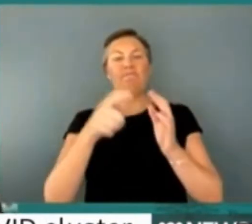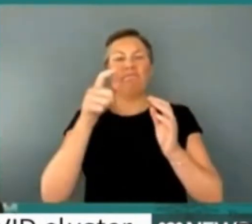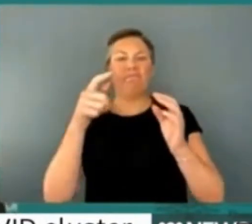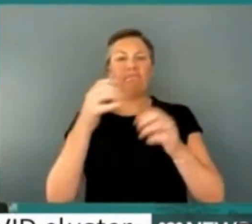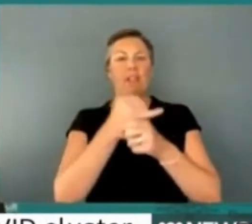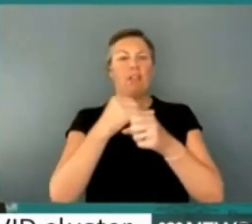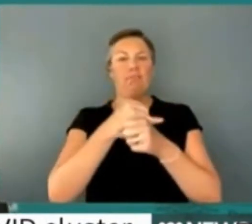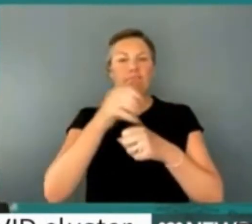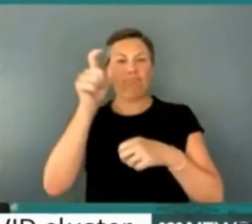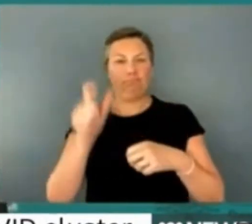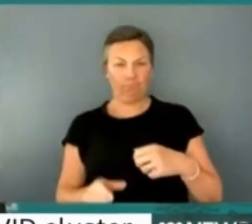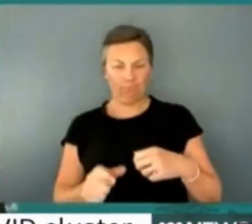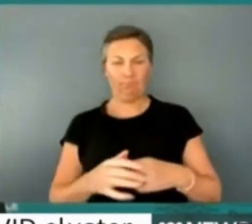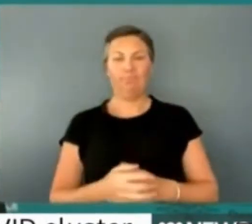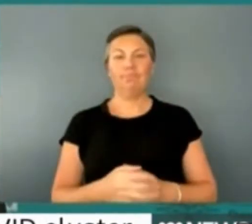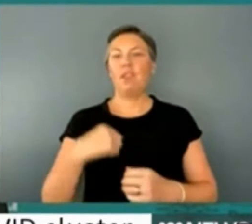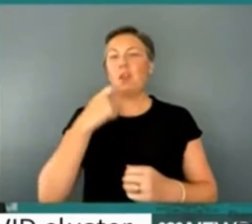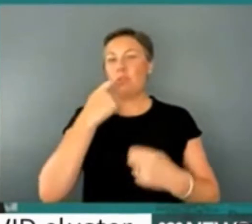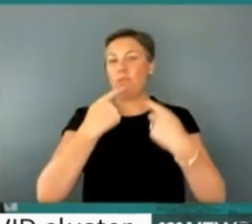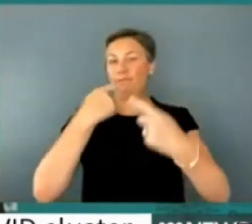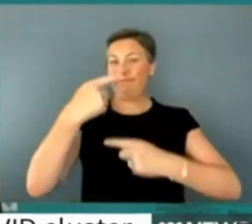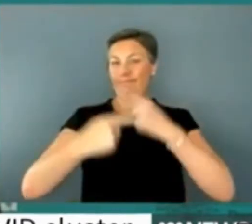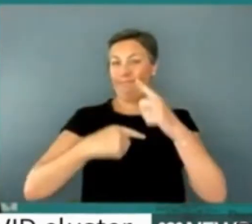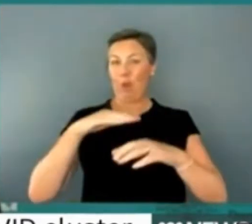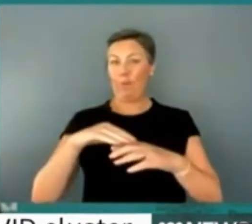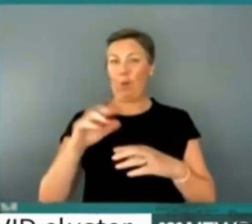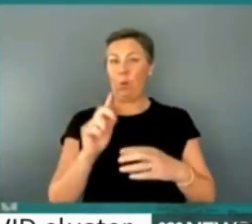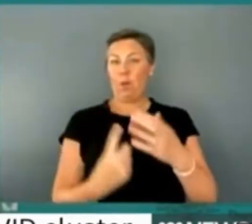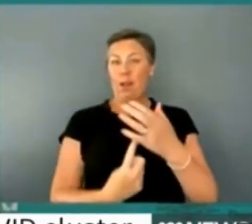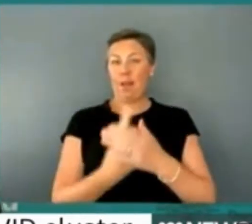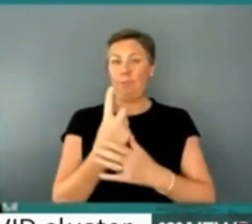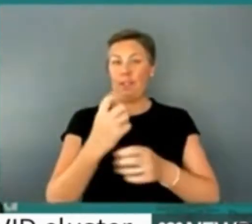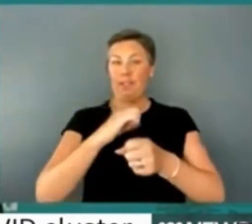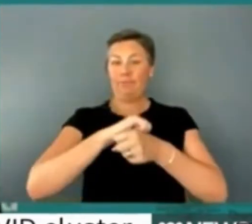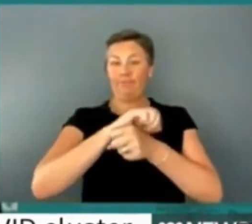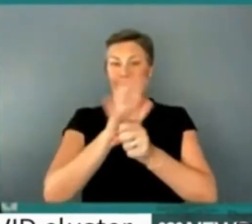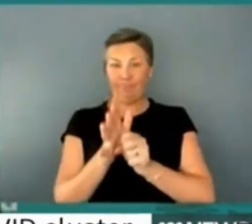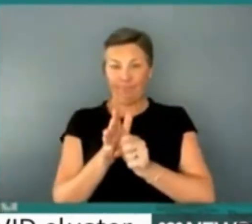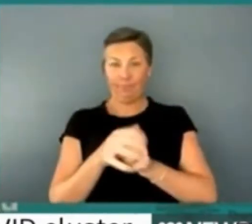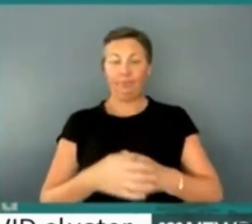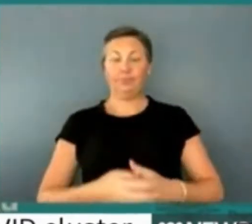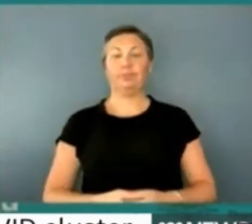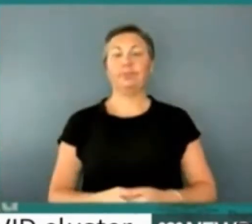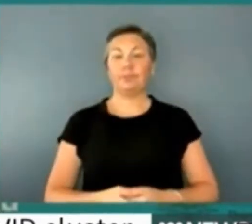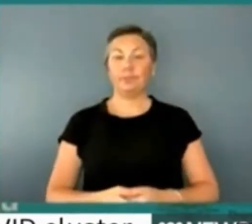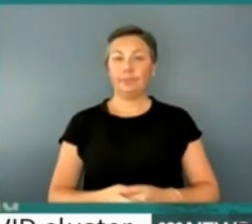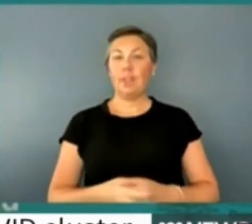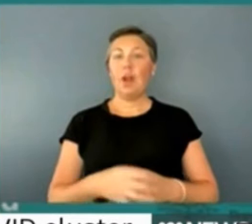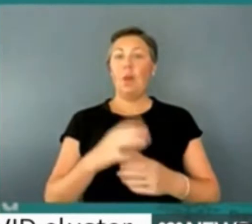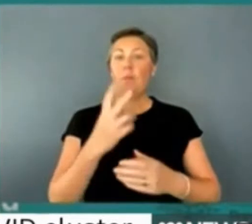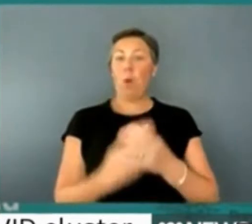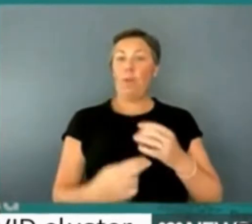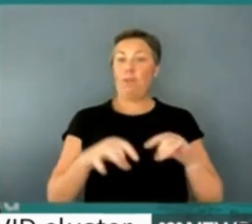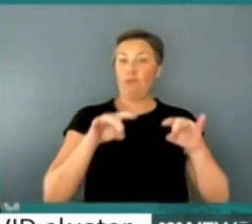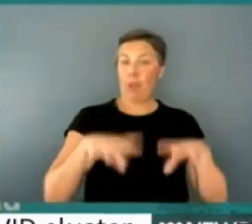the latest information from the COVID-19 pandemic here and internationally. Start with